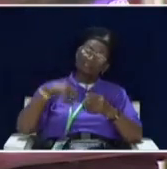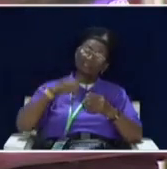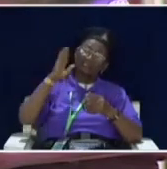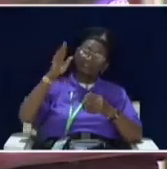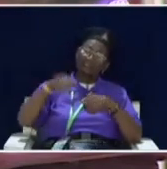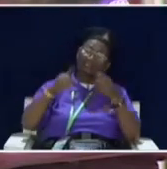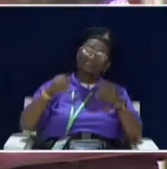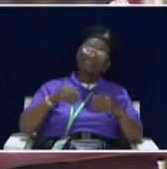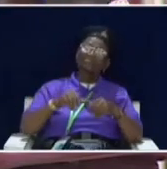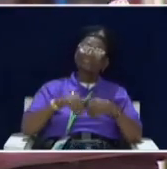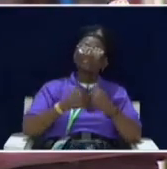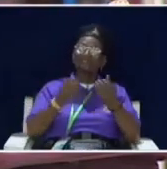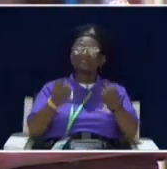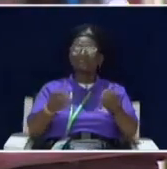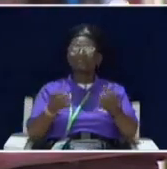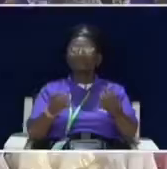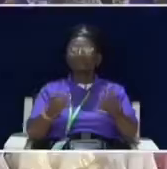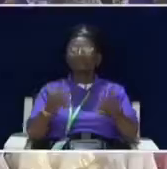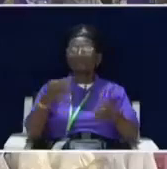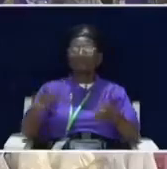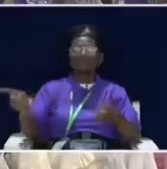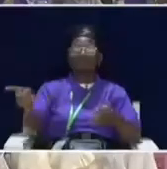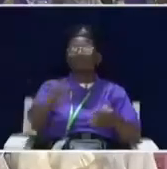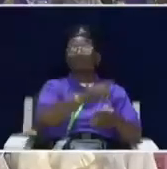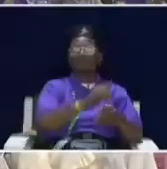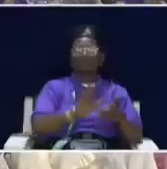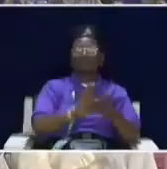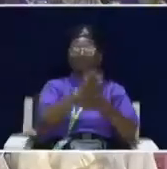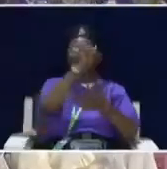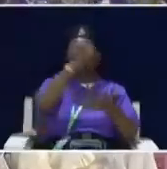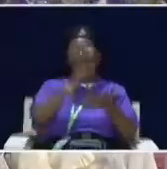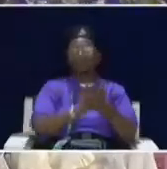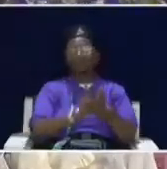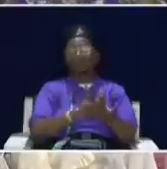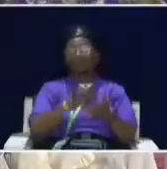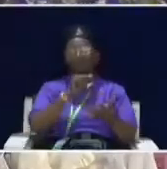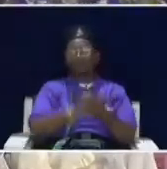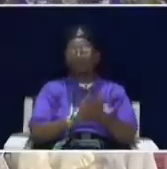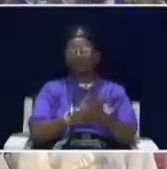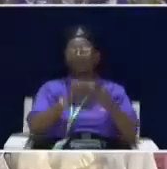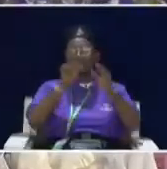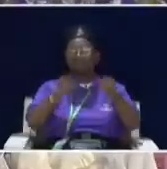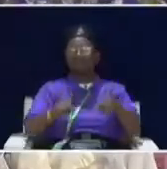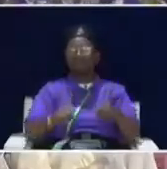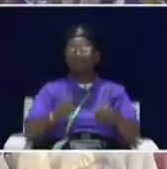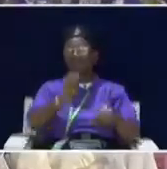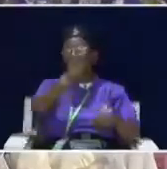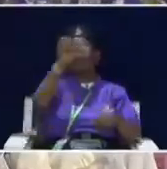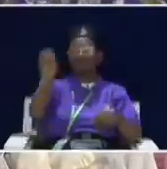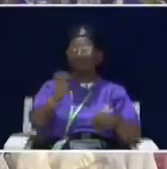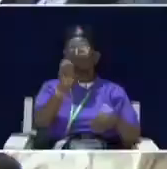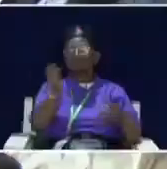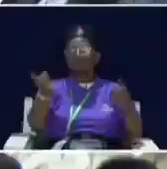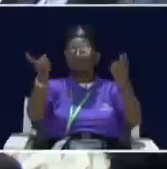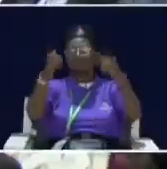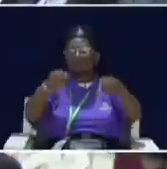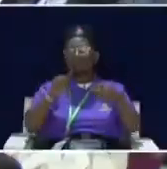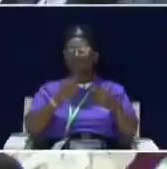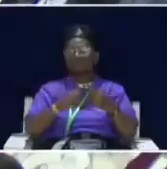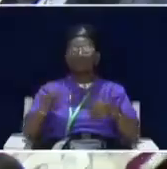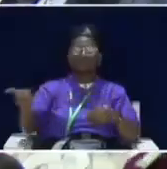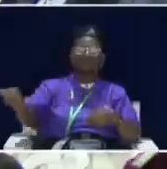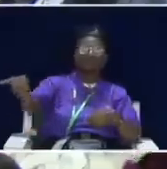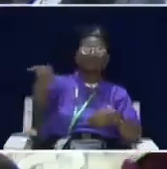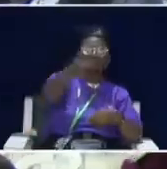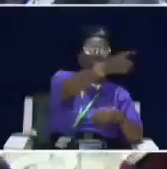ever happen to you? Amen. Me lo lo gbagbo pe iwo ni Olorun ba wi ni. Hey, if you